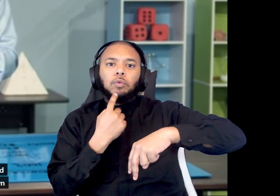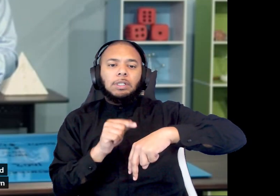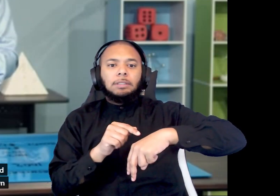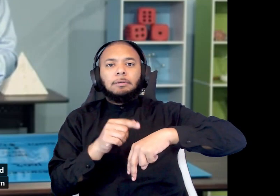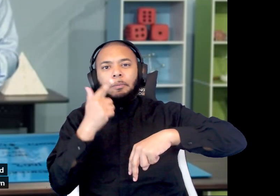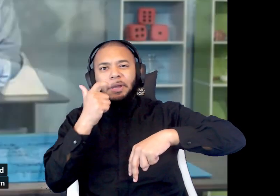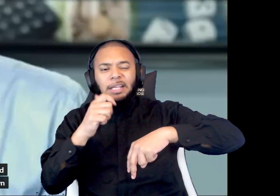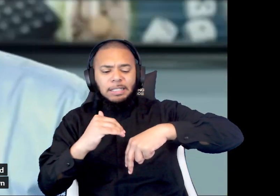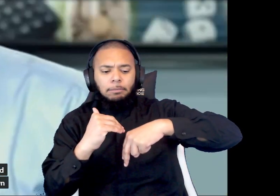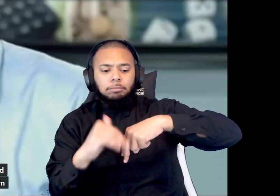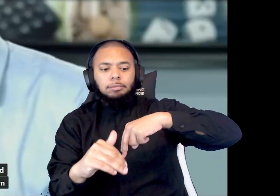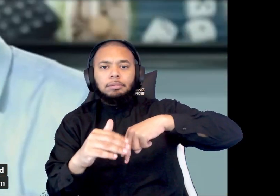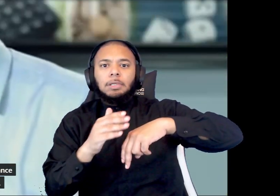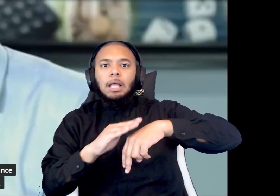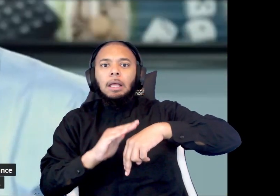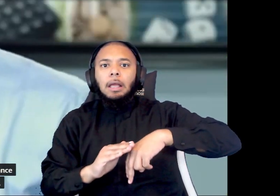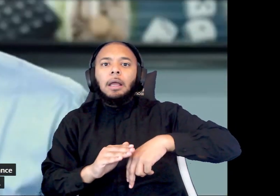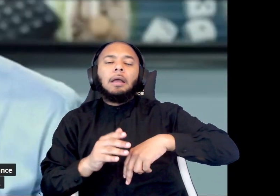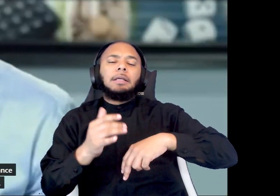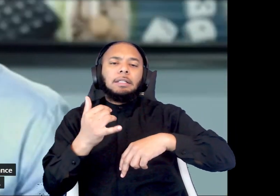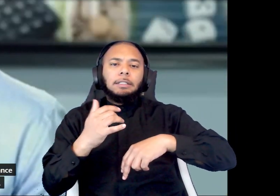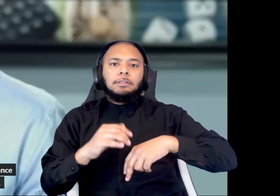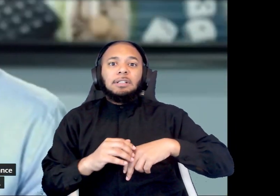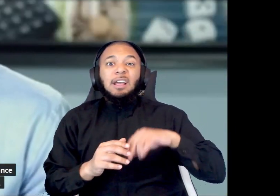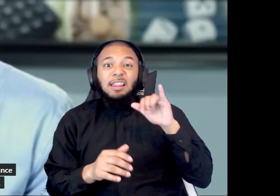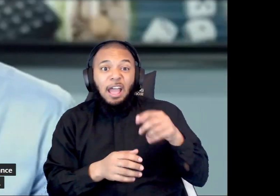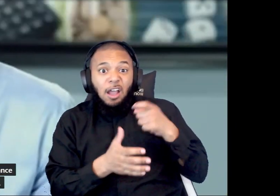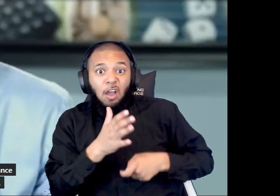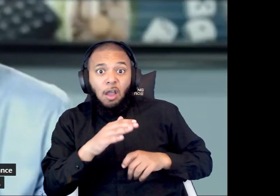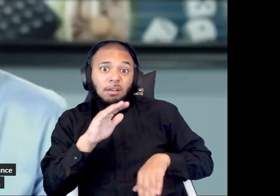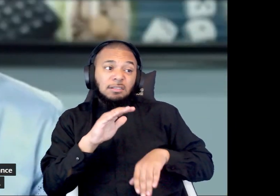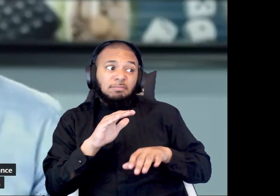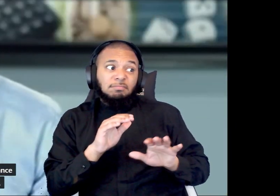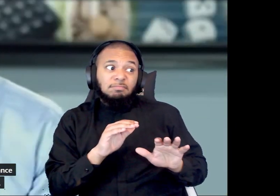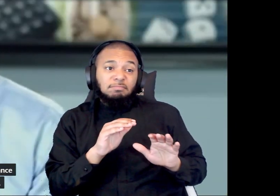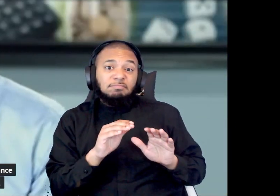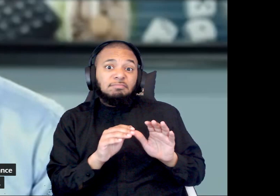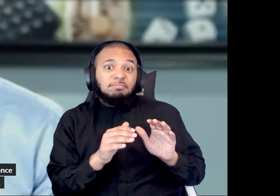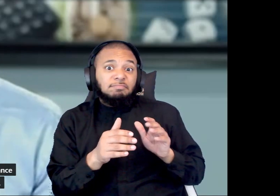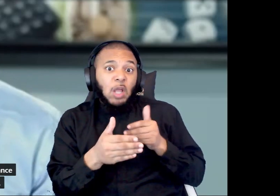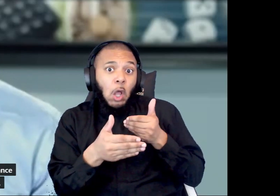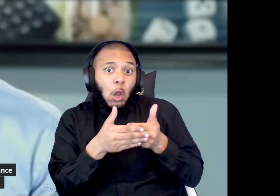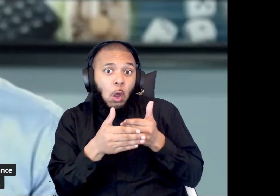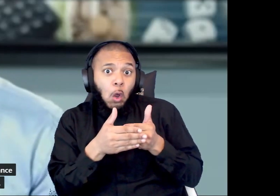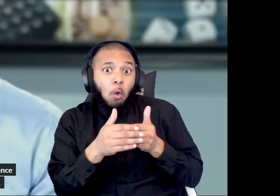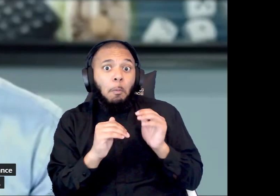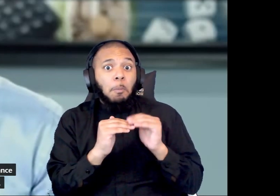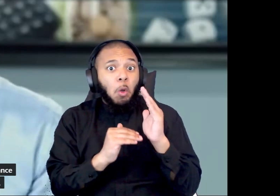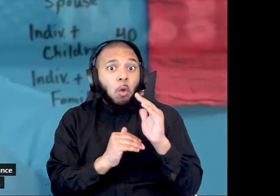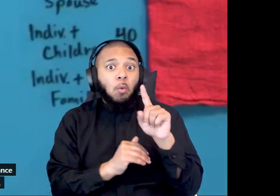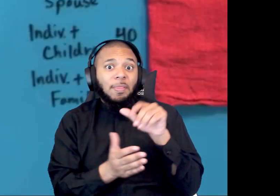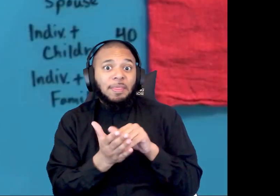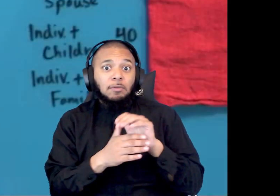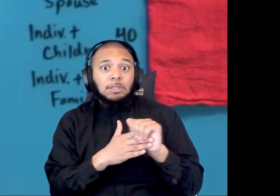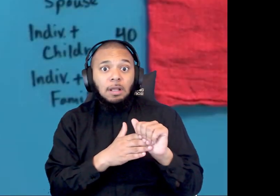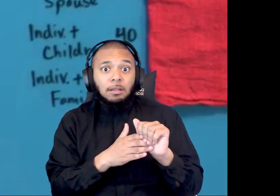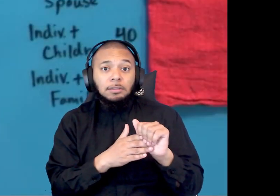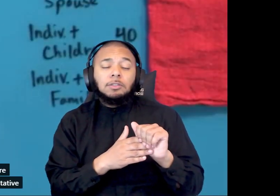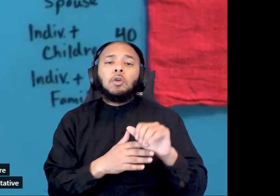is super expensive. Getting a crown can be upwards of $1,000, and insurance is going to defray the cost by